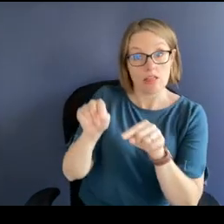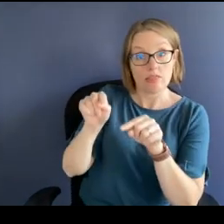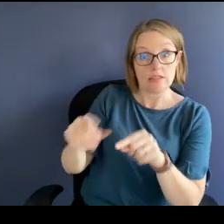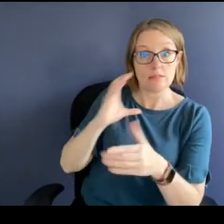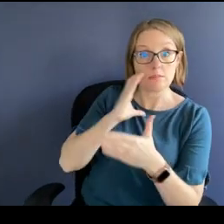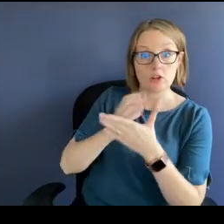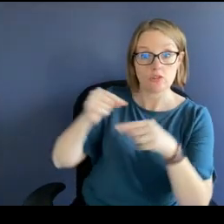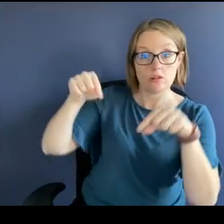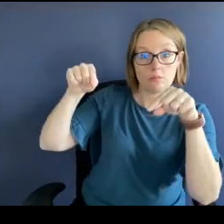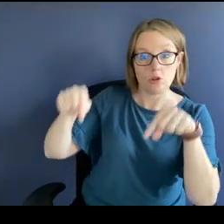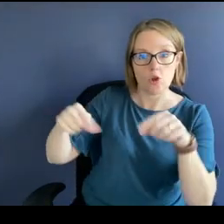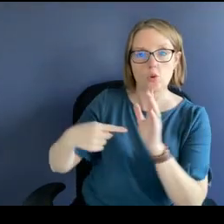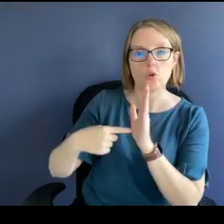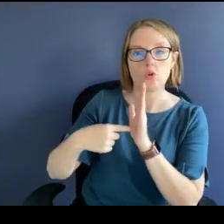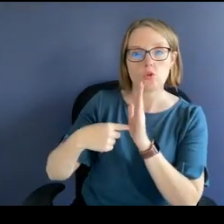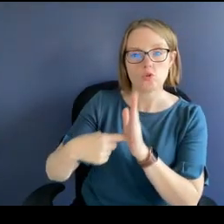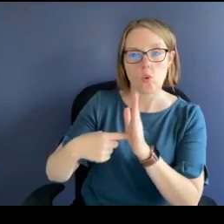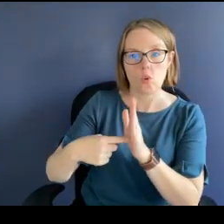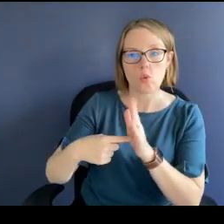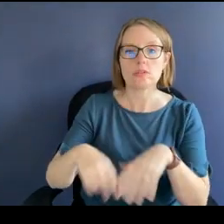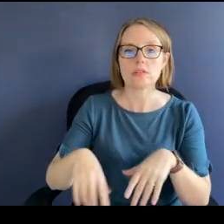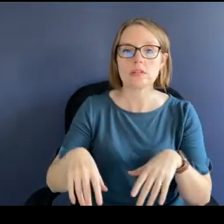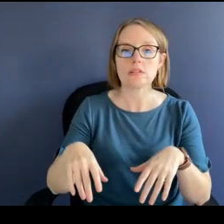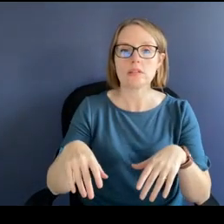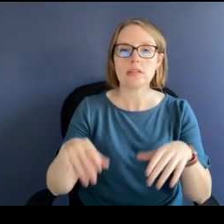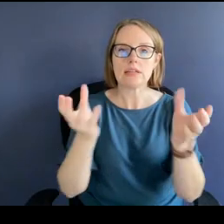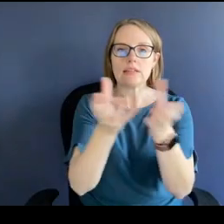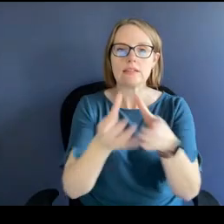a pipe protection panel.